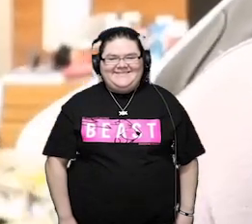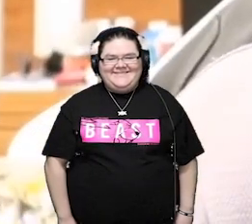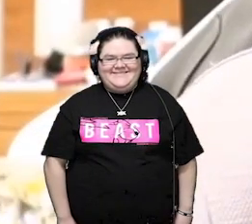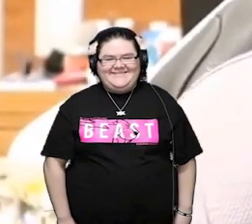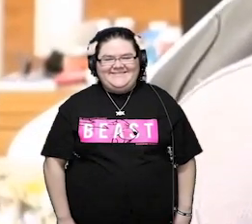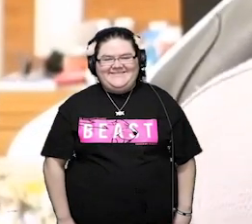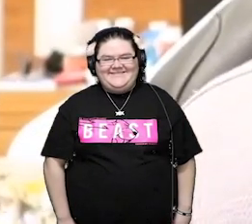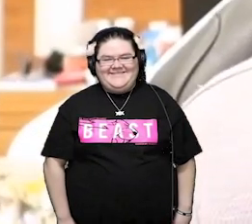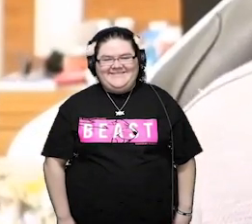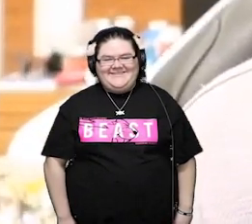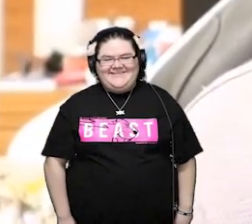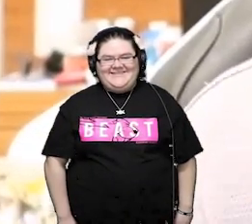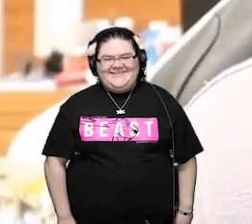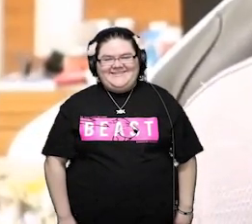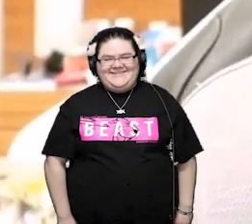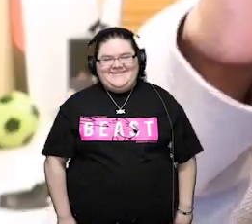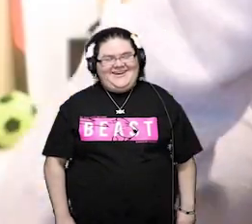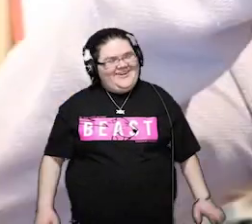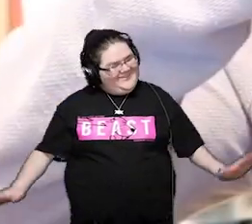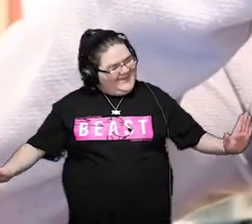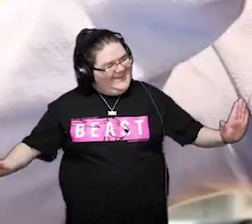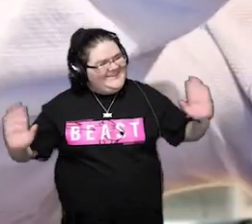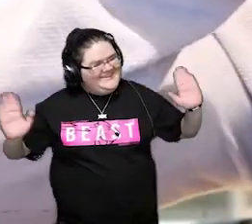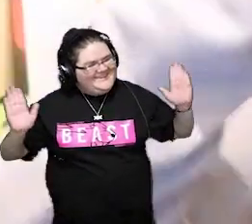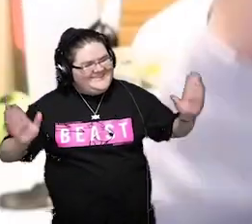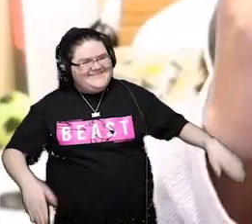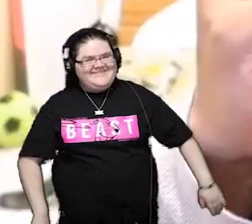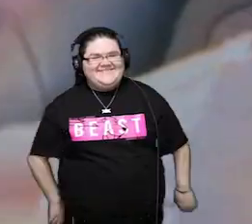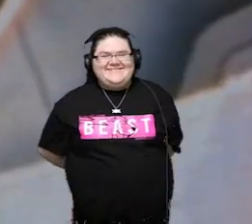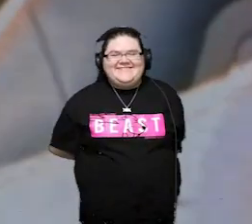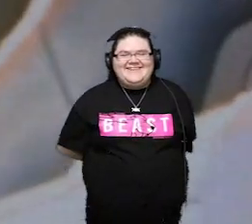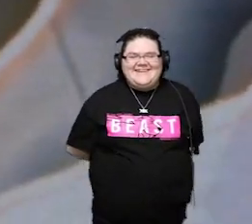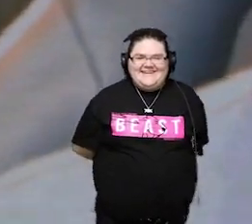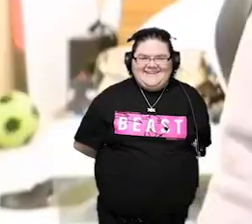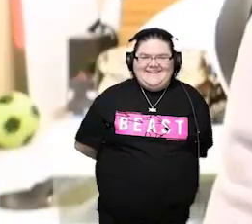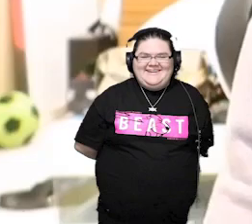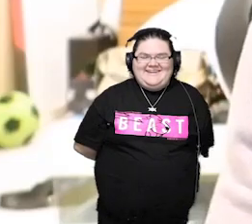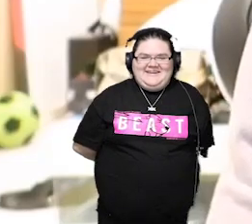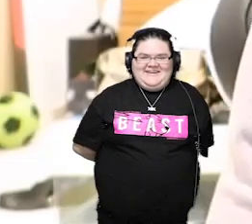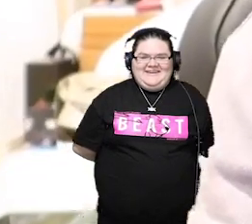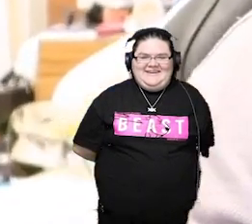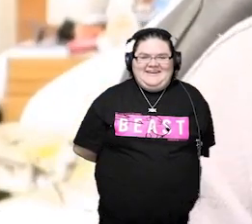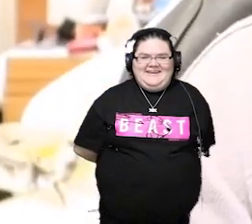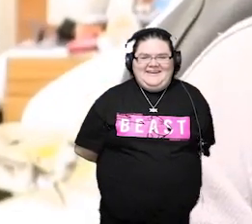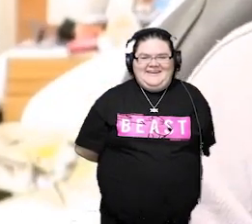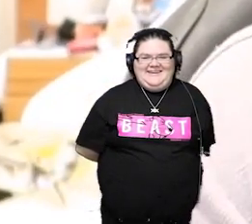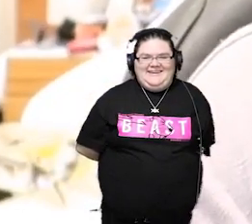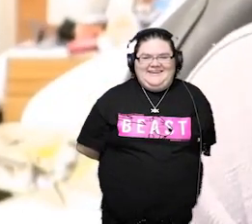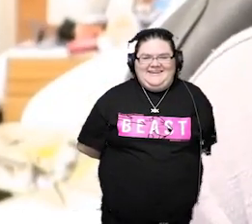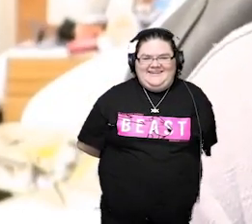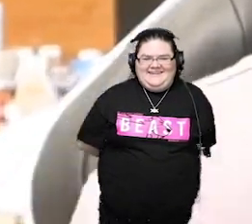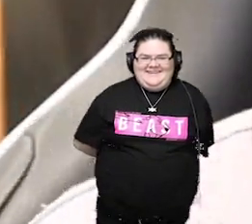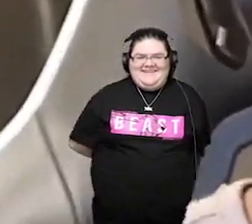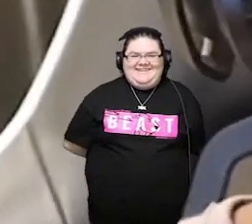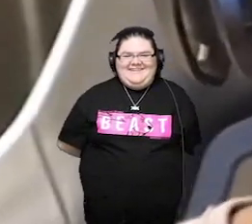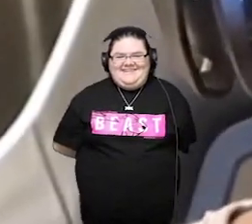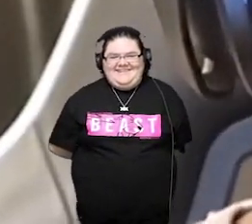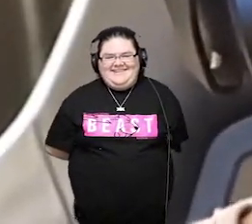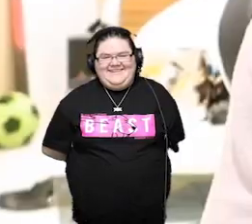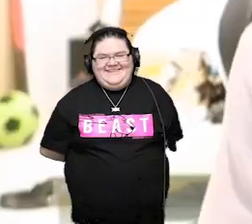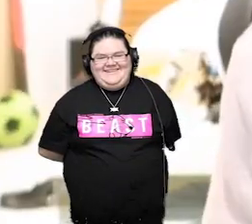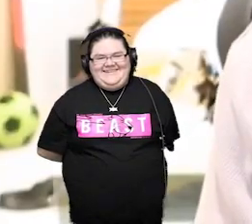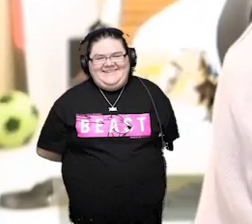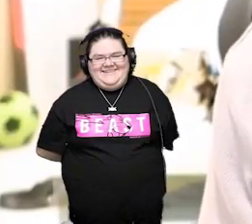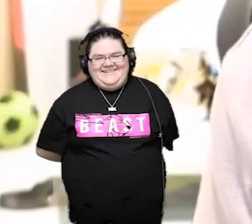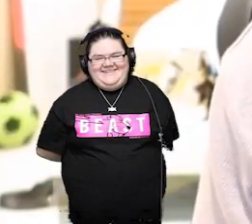close to getting a number one in the UK. This would be huge. I would be officially the first YouTuber to